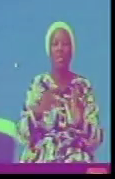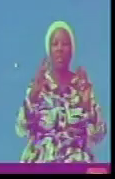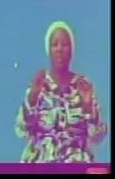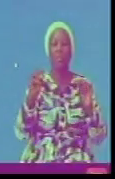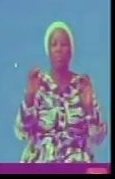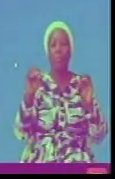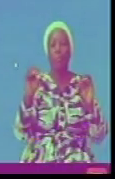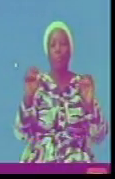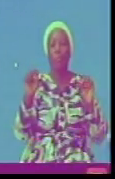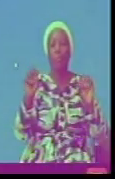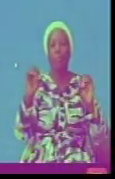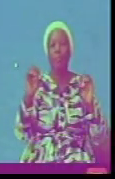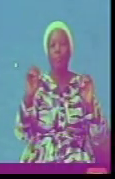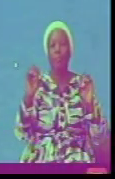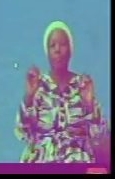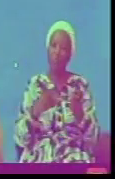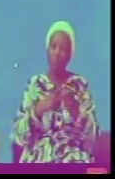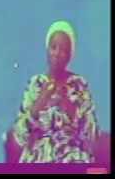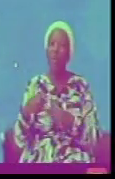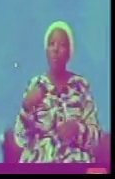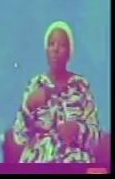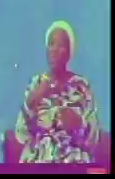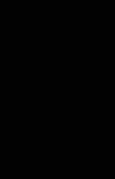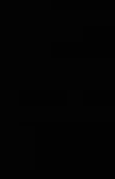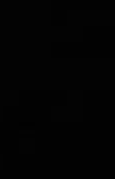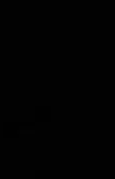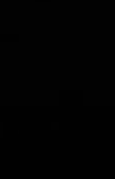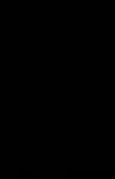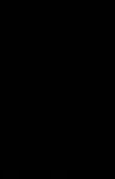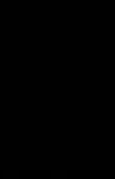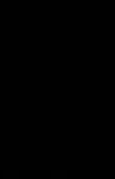part, they spoke against Moses.